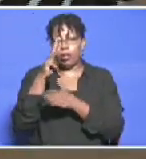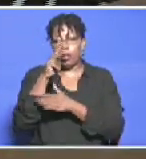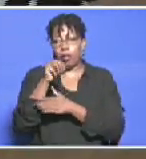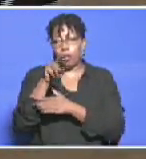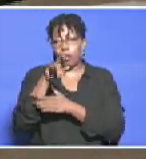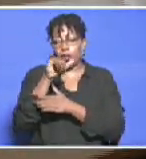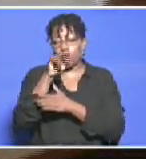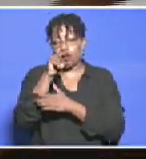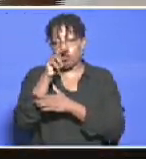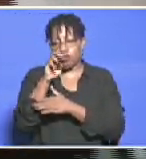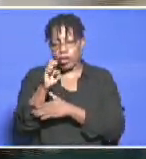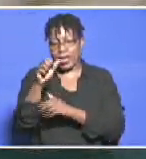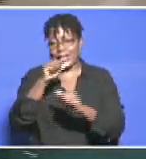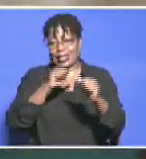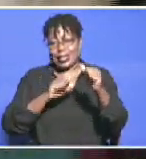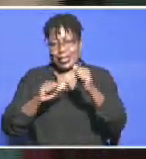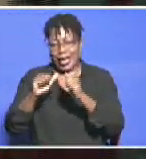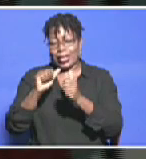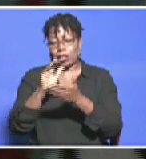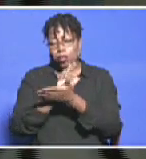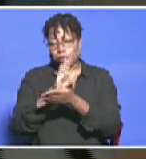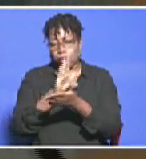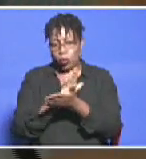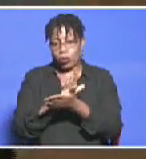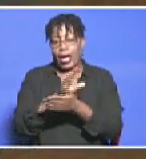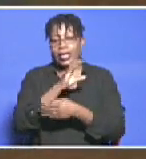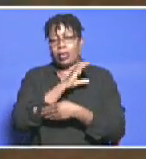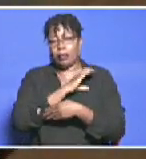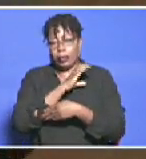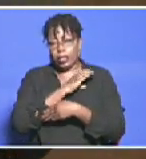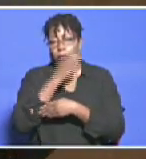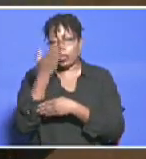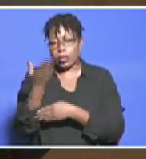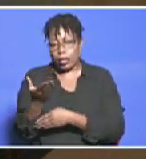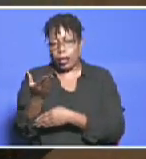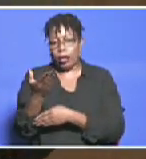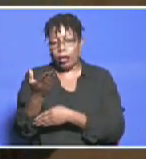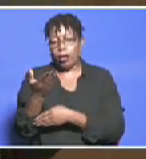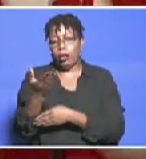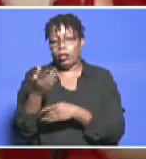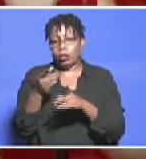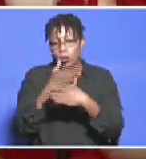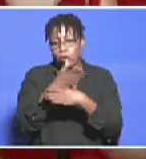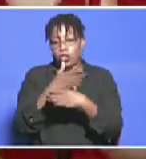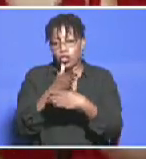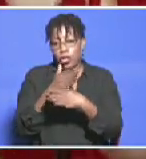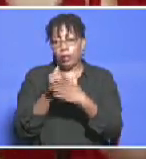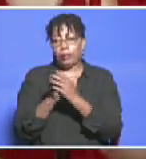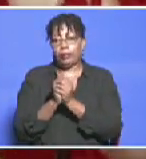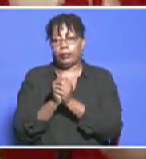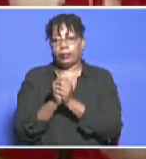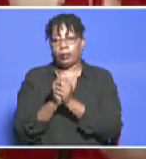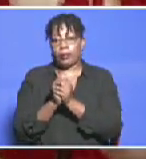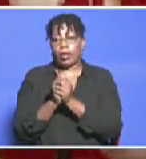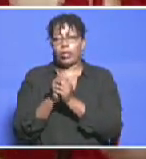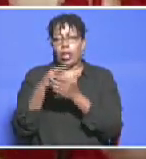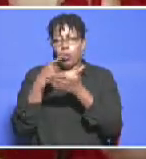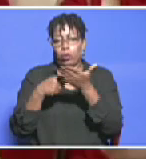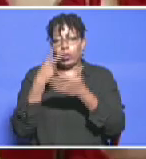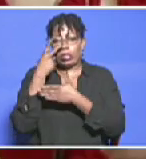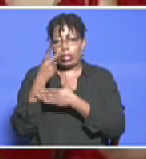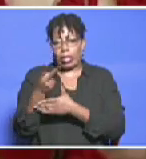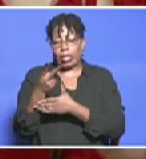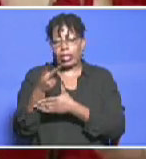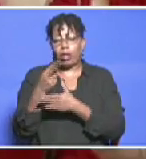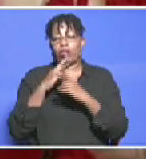Institute and the Royal Bahamas Police Force were also on hand to discuss the vast opportunities within their fields. From what we've seen, they're responding